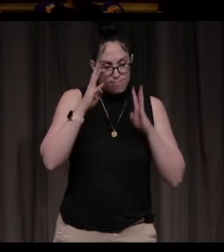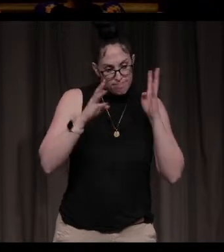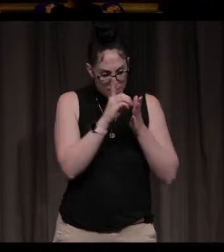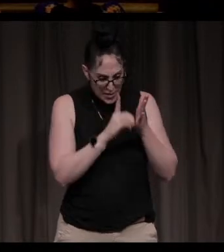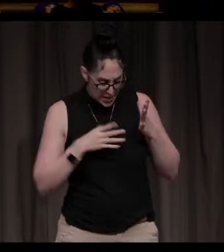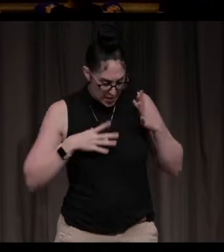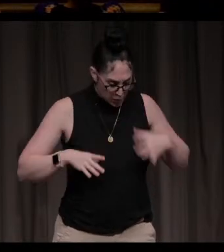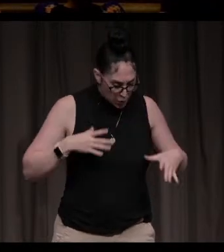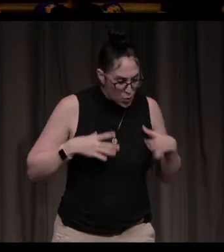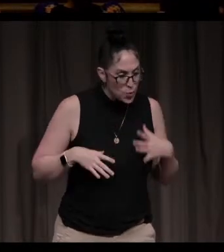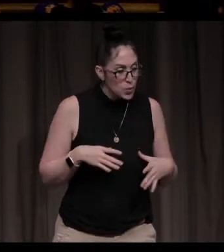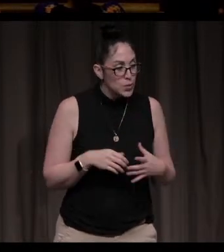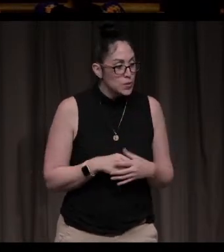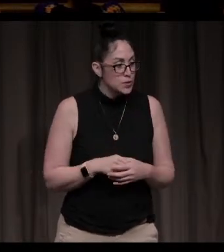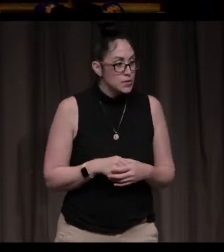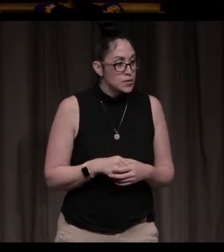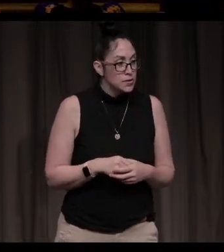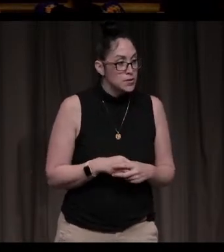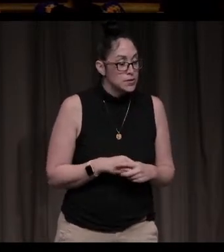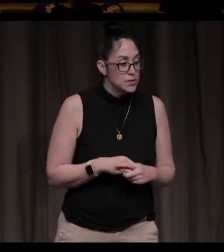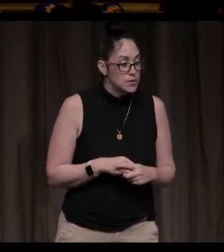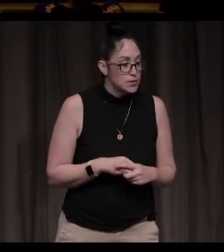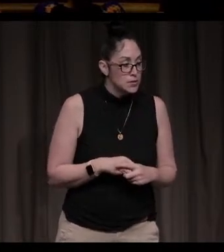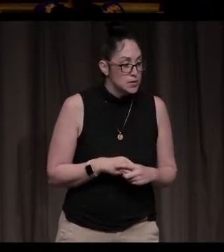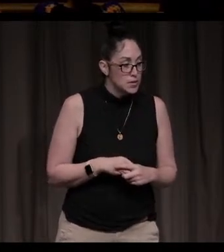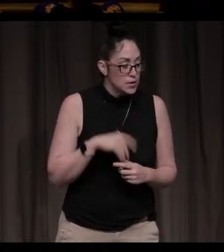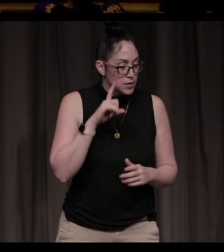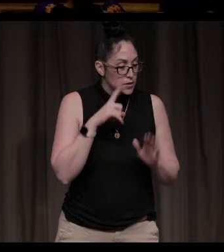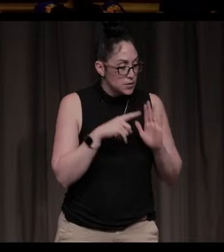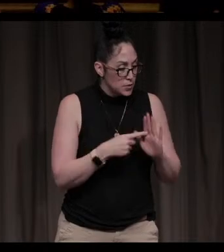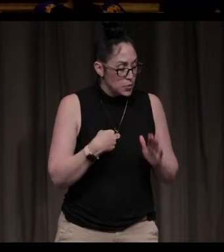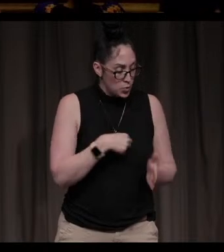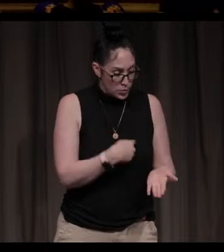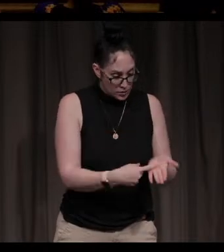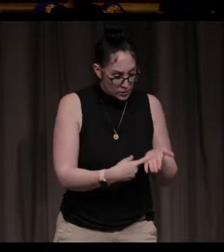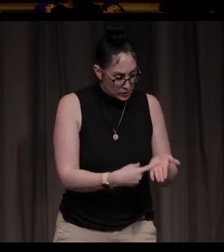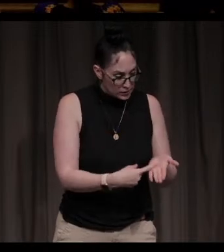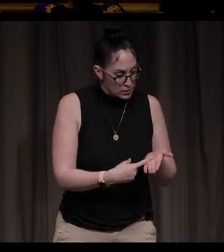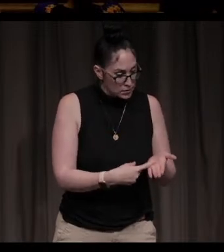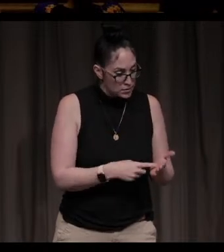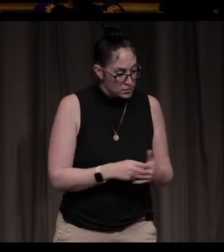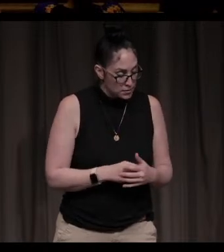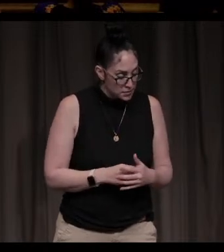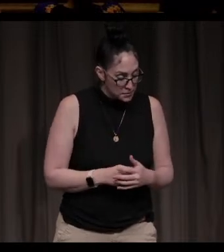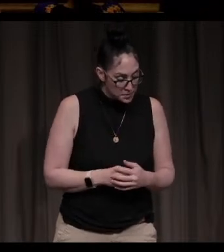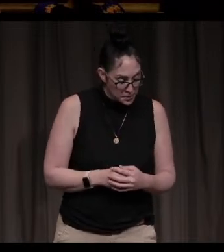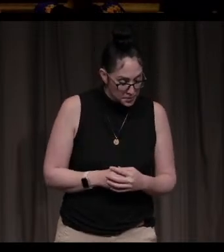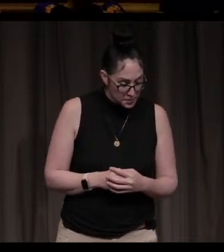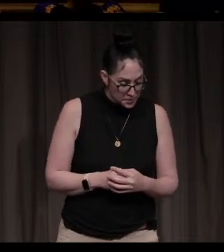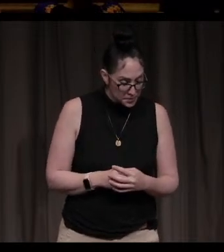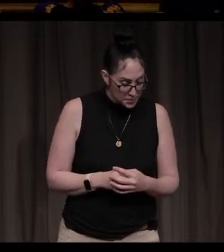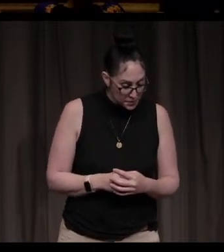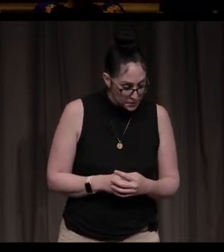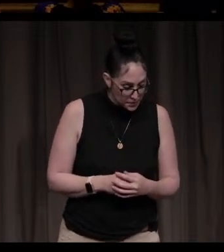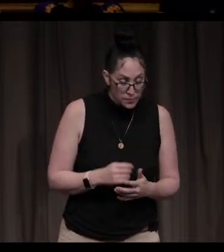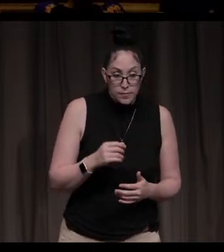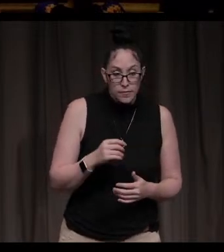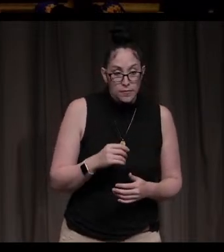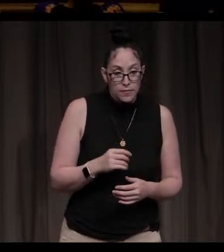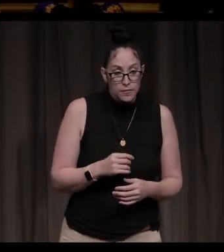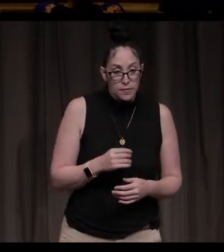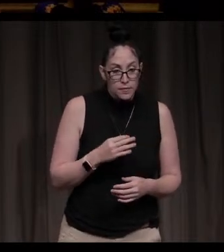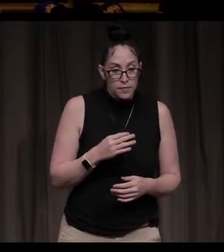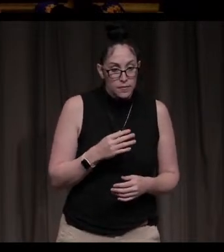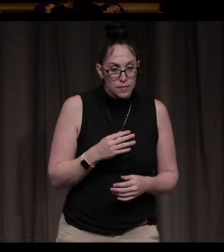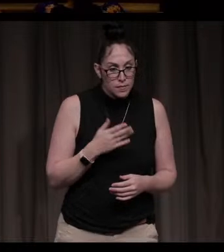could be thought together with Khadijah. For example, we discussed and collaborated in the color decisions,